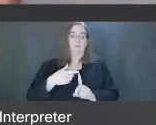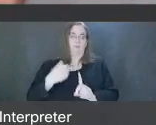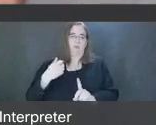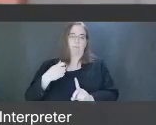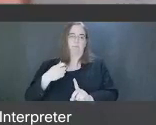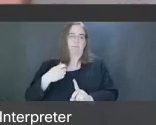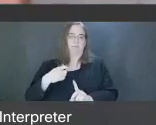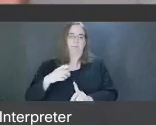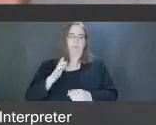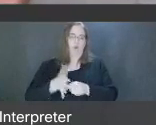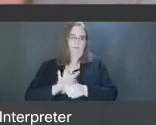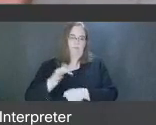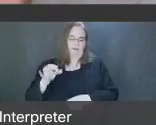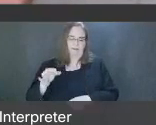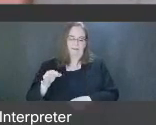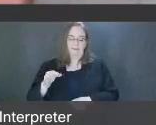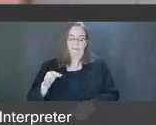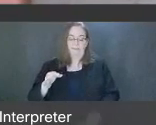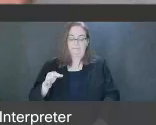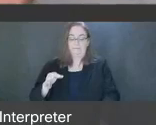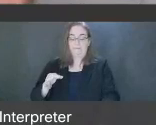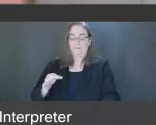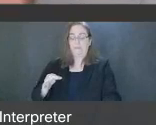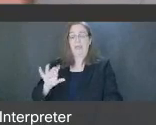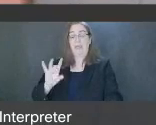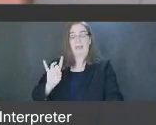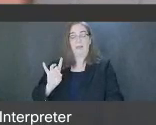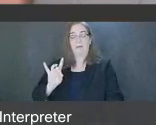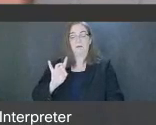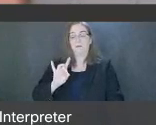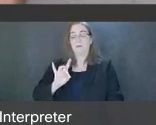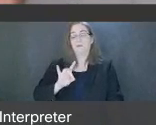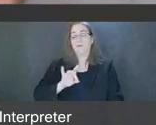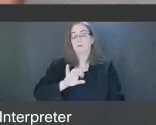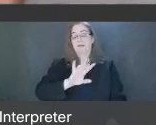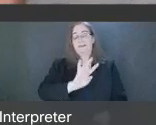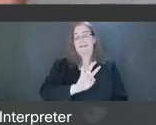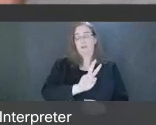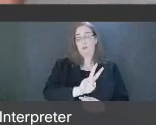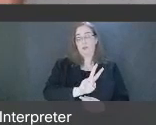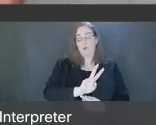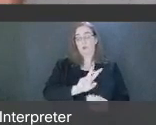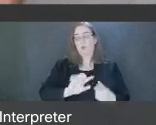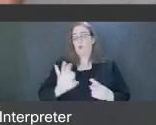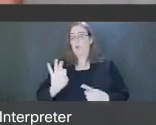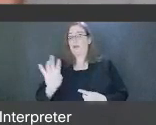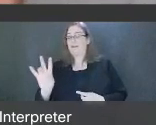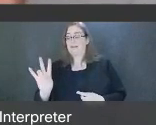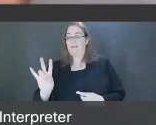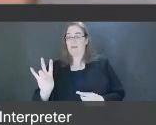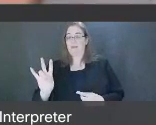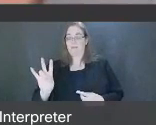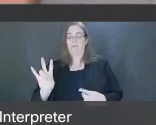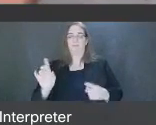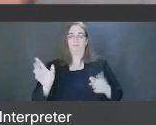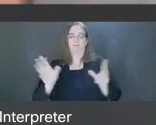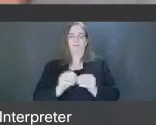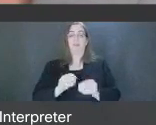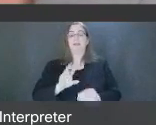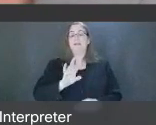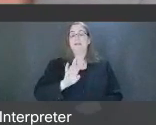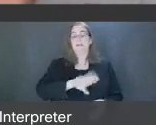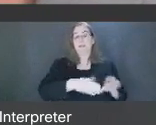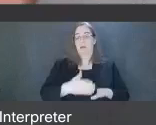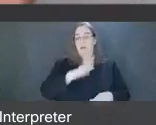COVID-19. These 8 individuals ranged in age from 62 to 97 years old. 7 died in a